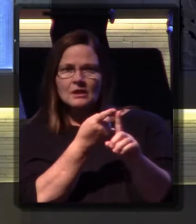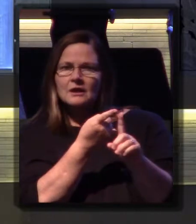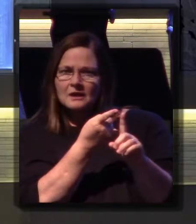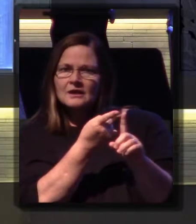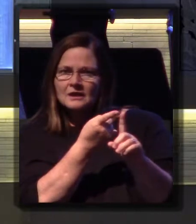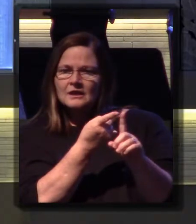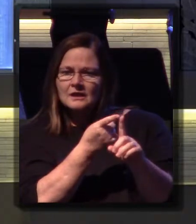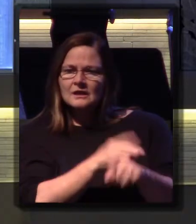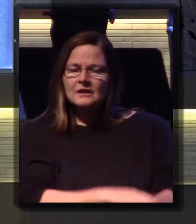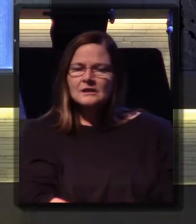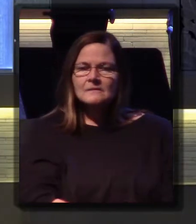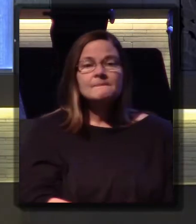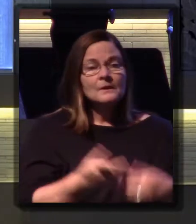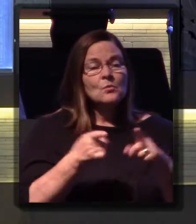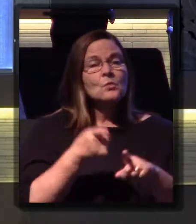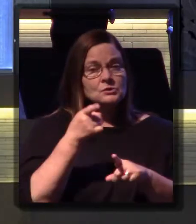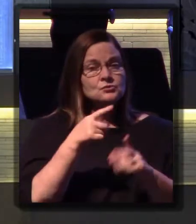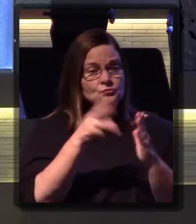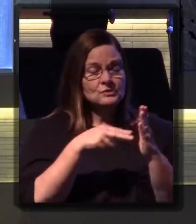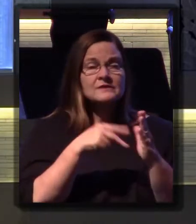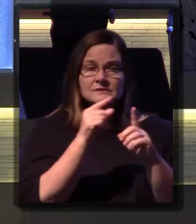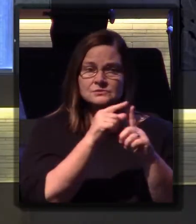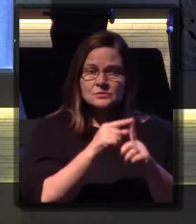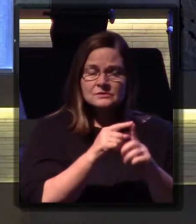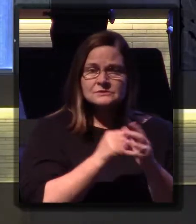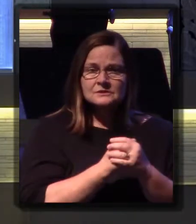meditating upon God's word intentionally.